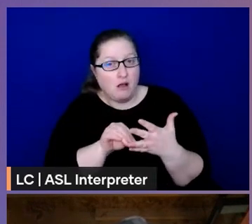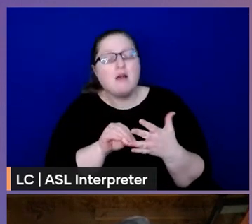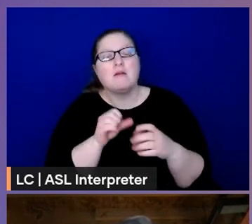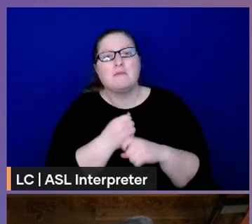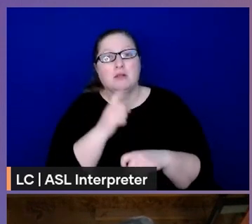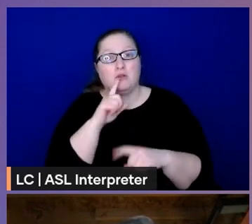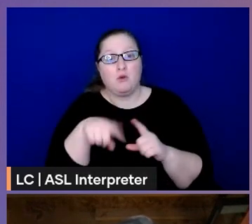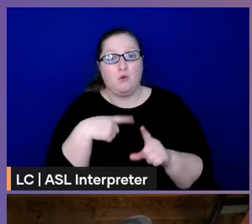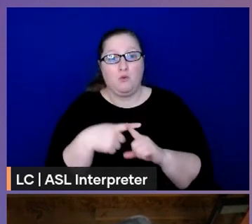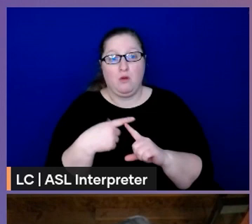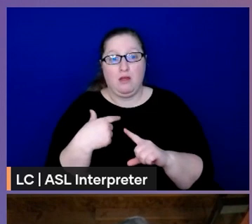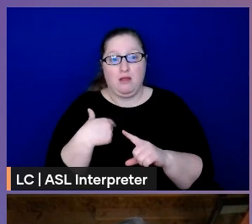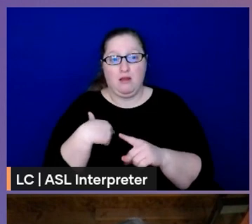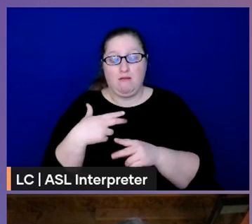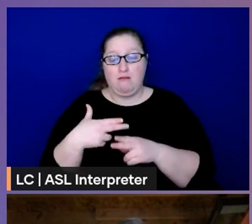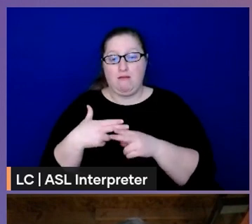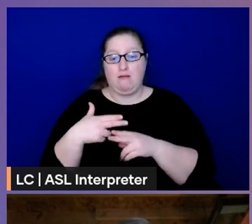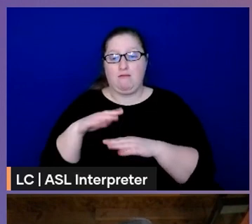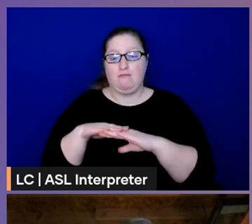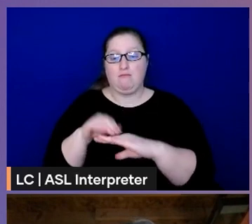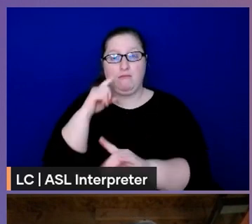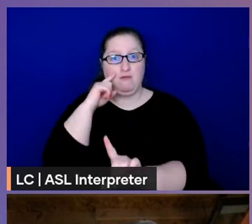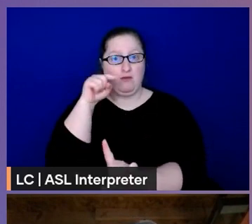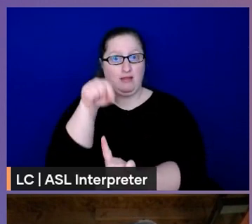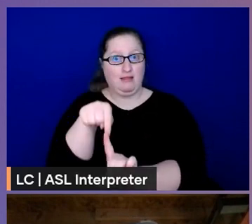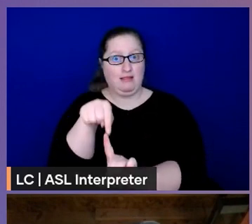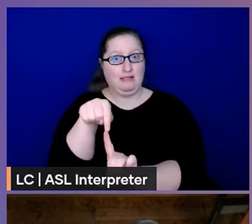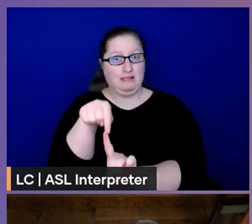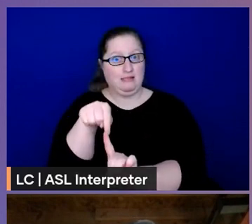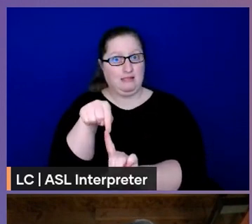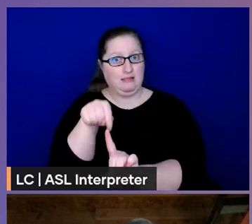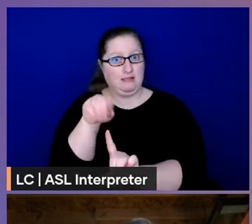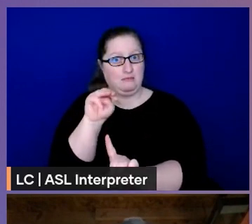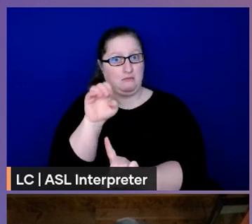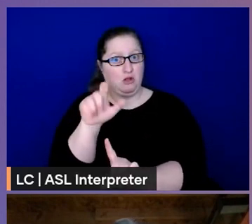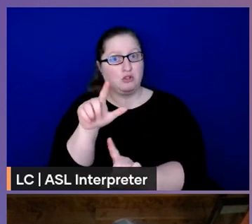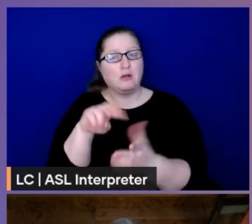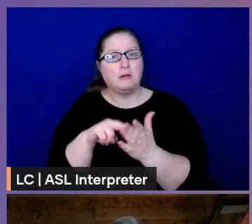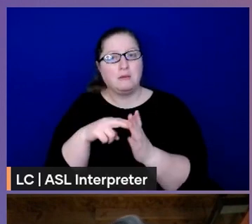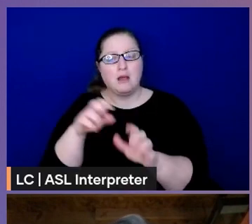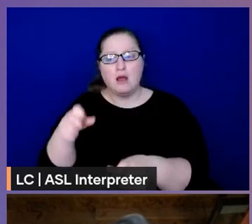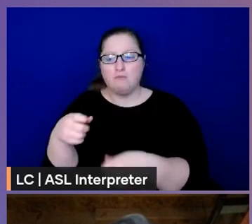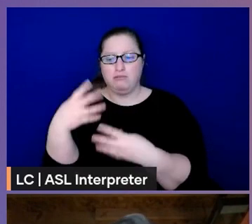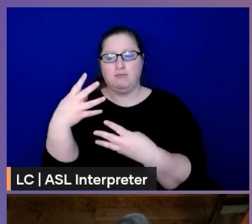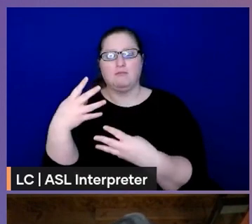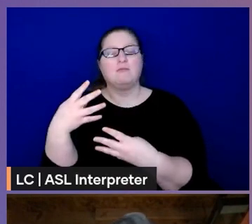call this module, I get, expected behavior.